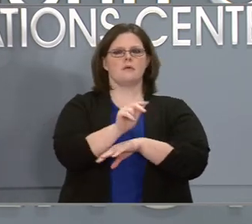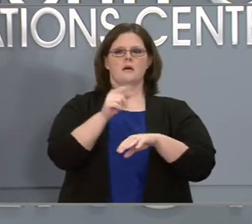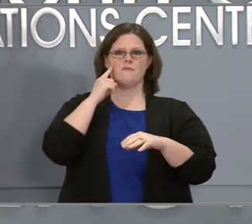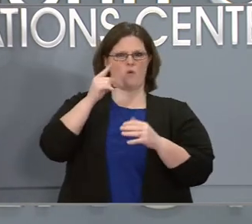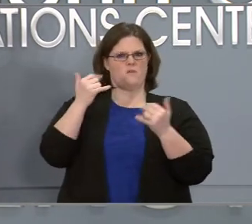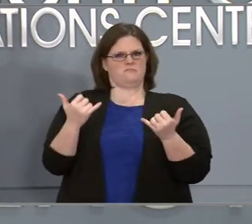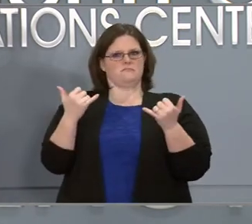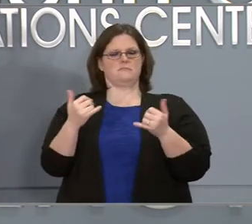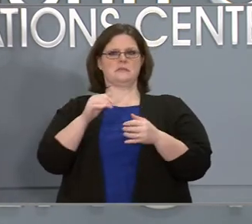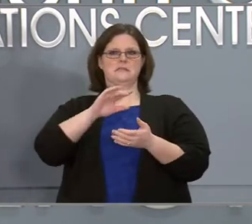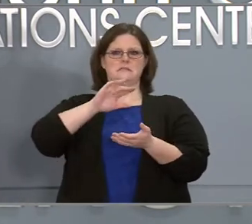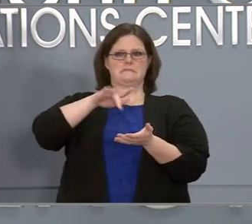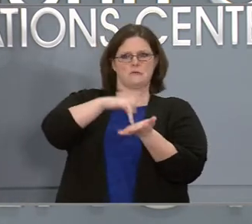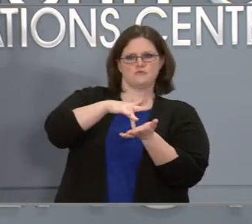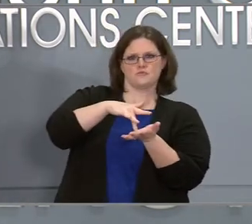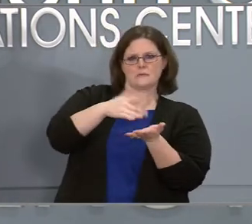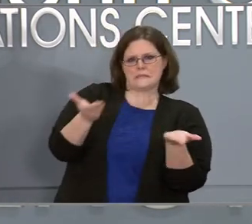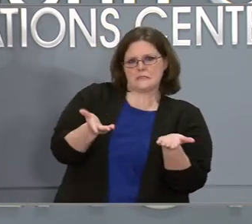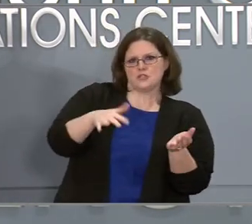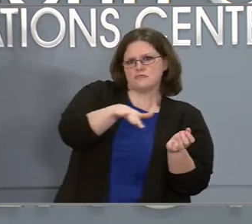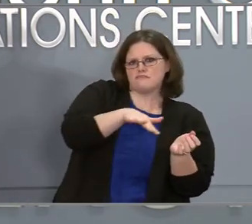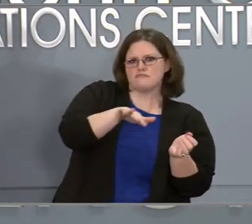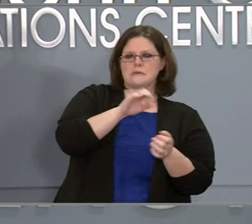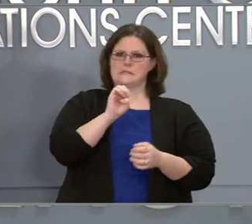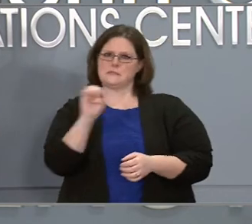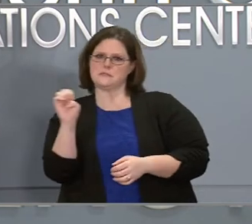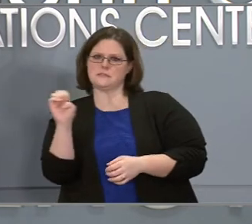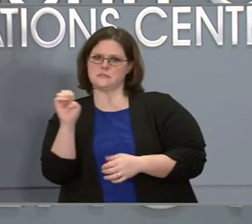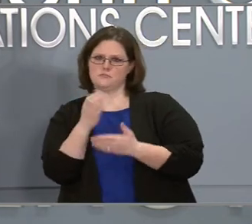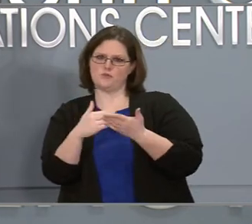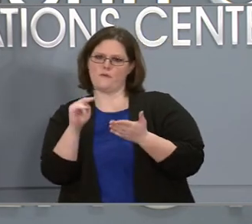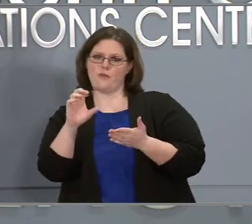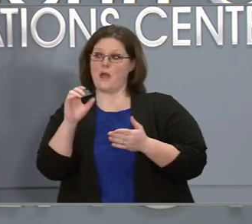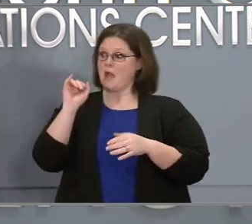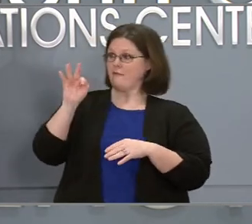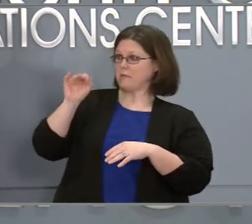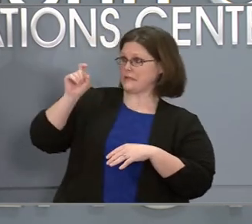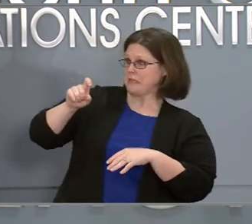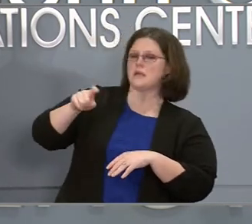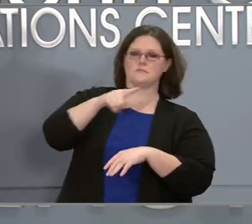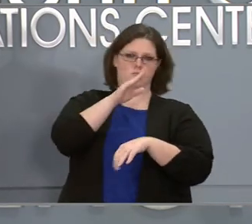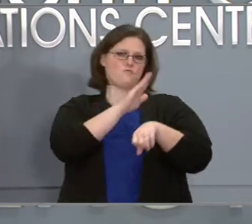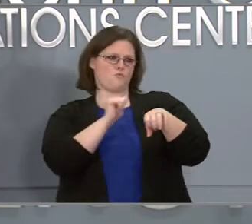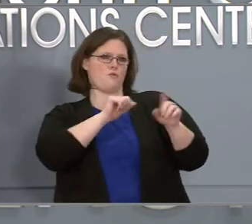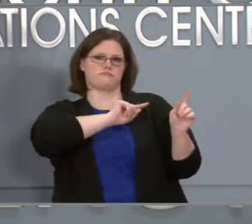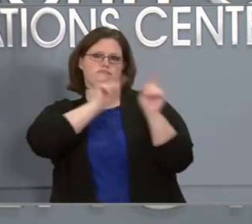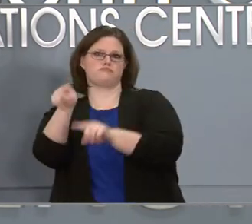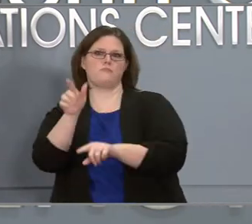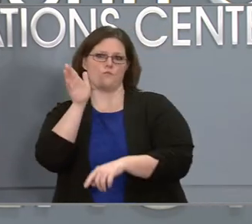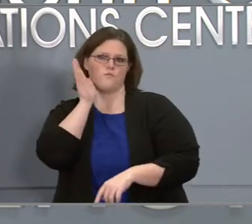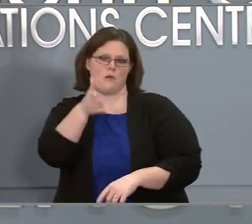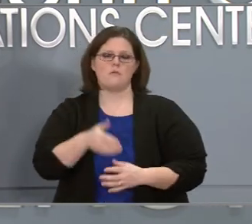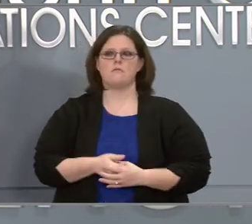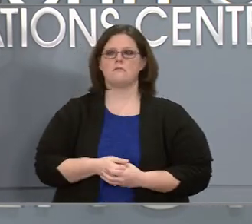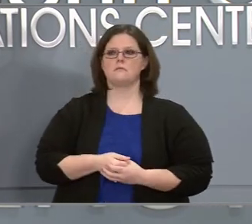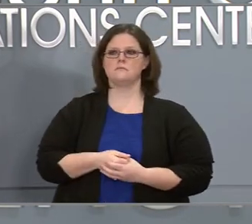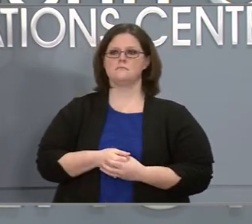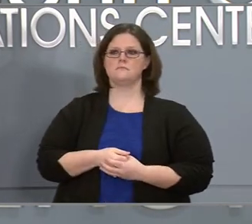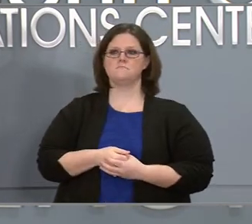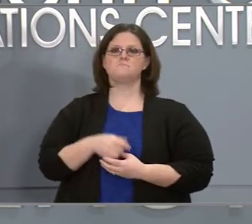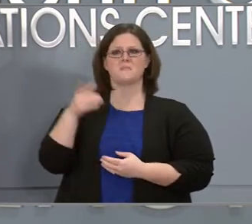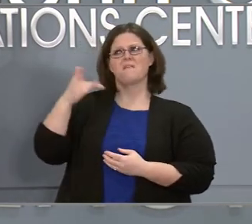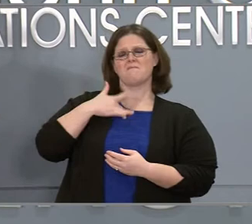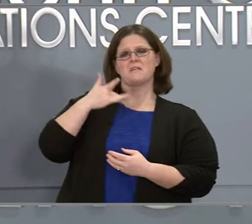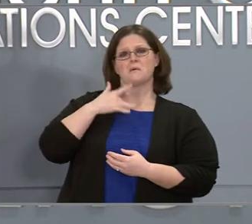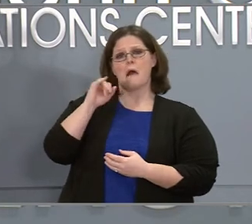Carolina today. They'll move to affected counties when they're needed. We expect significant power outages from